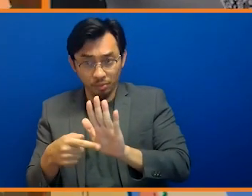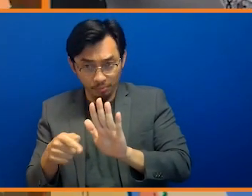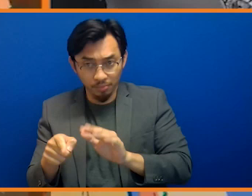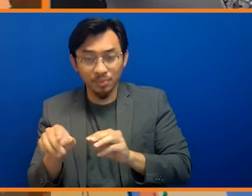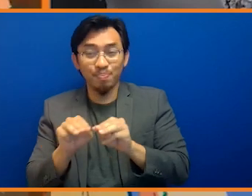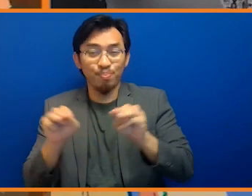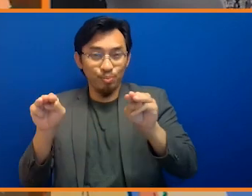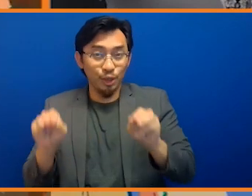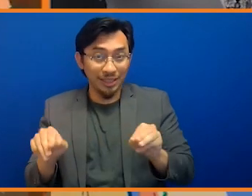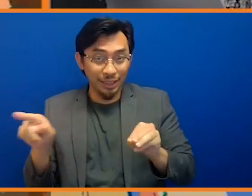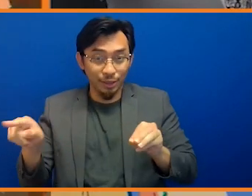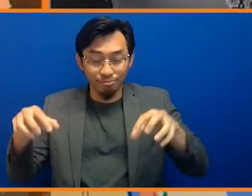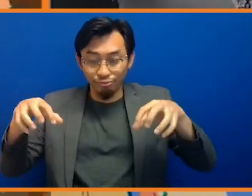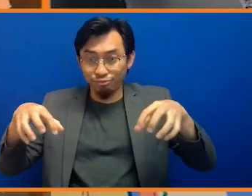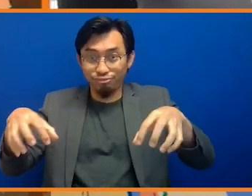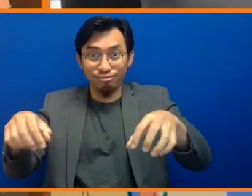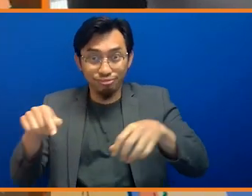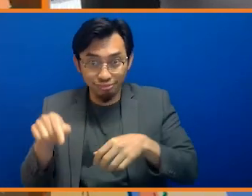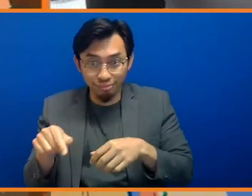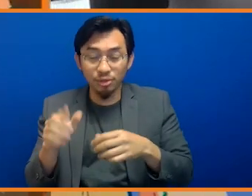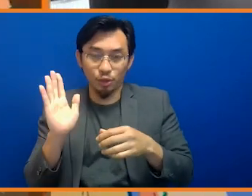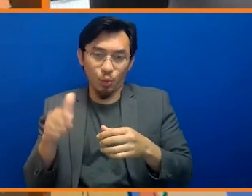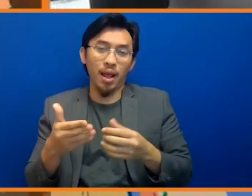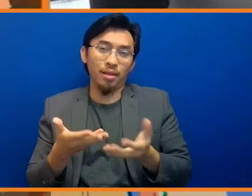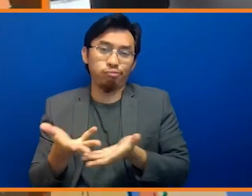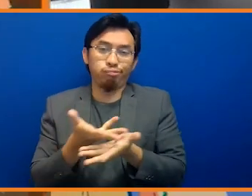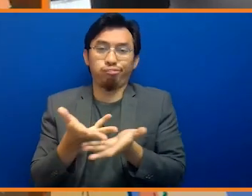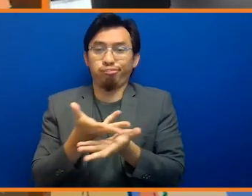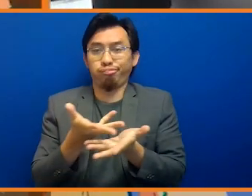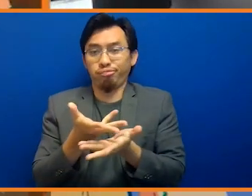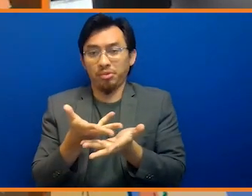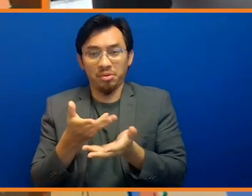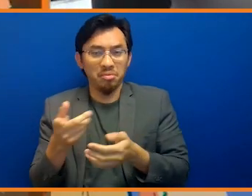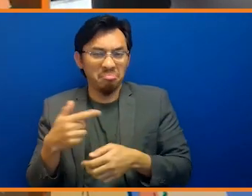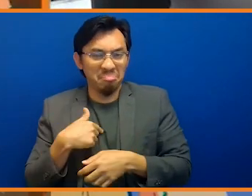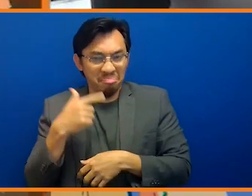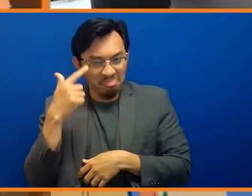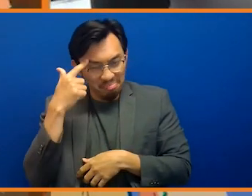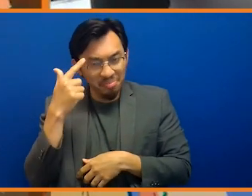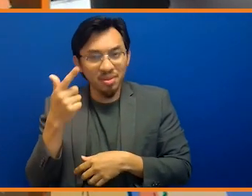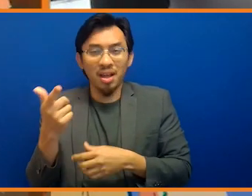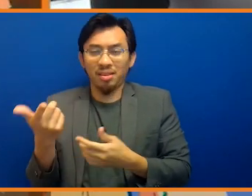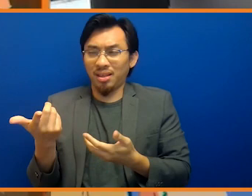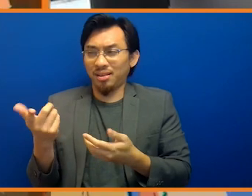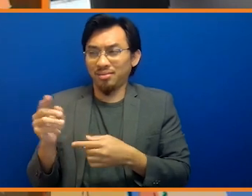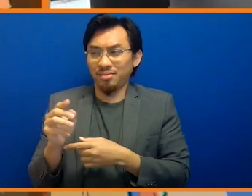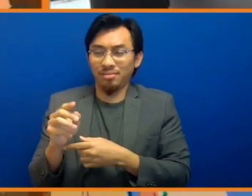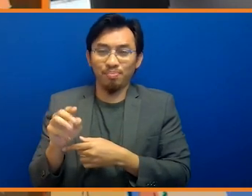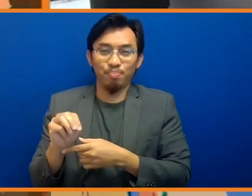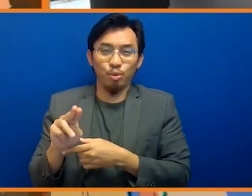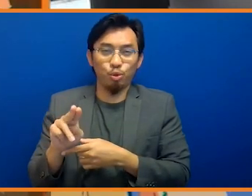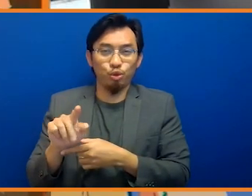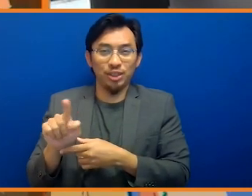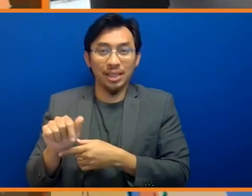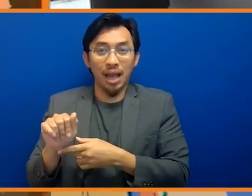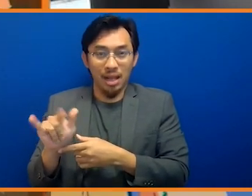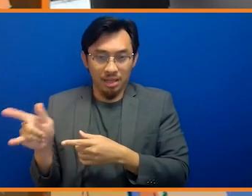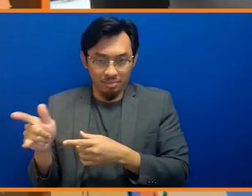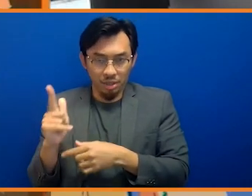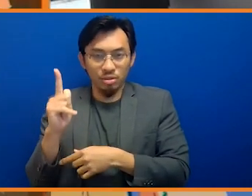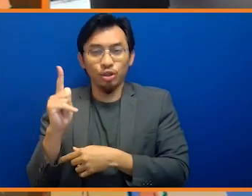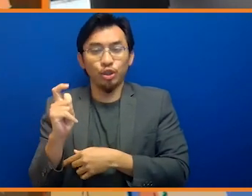on the museum will be discussed today. So I'm pretty much sure that Dr. Muzailin will start with the